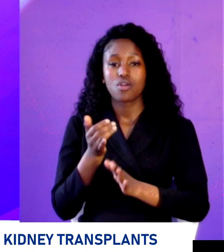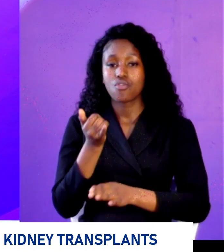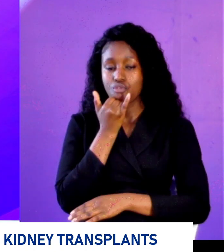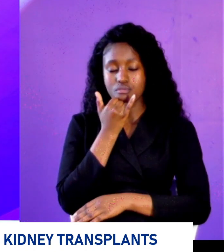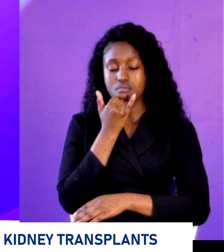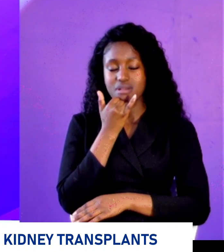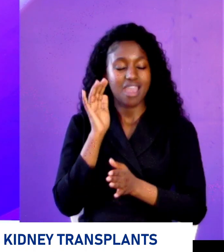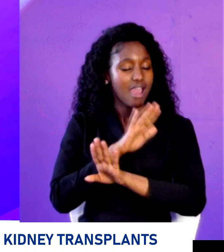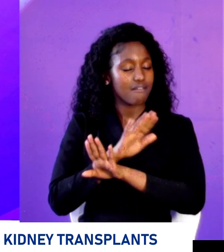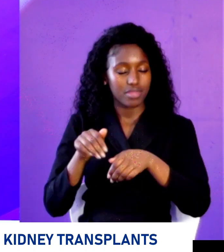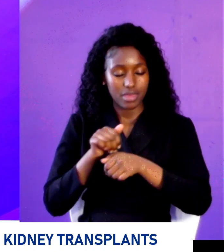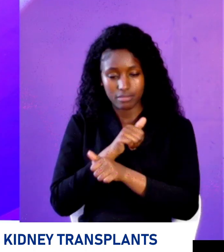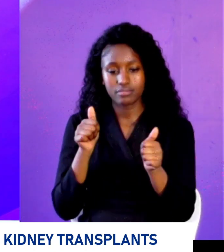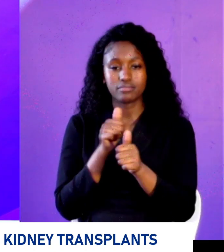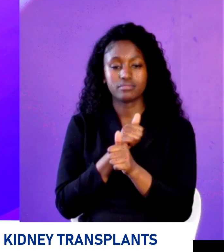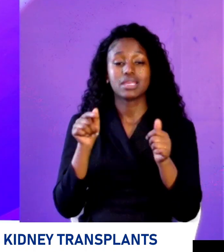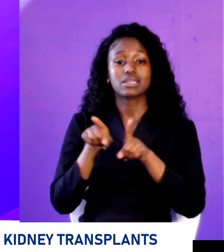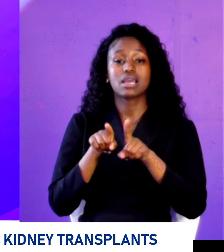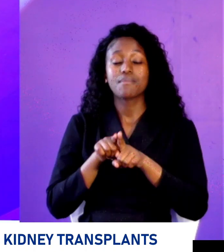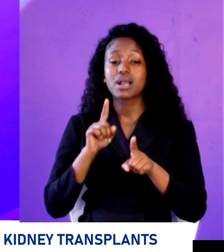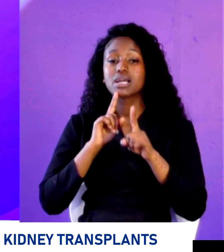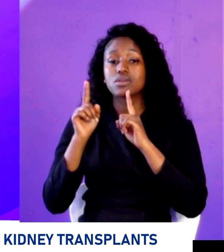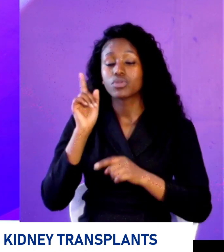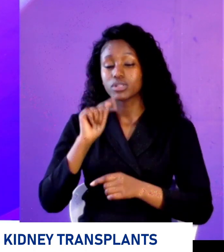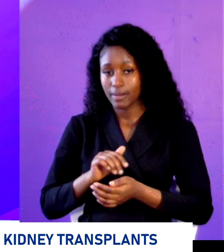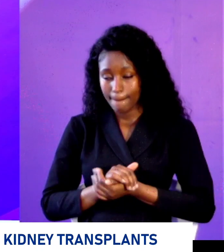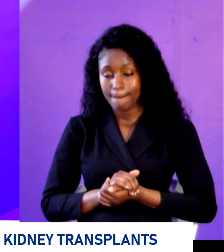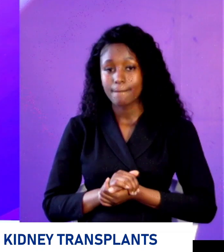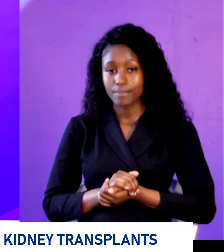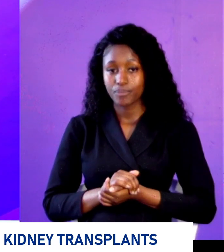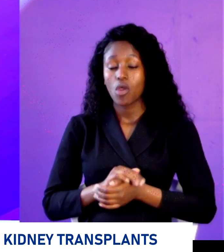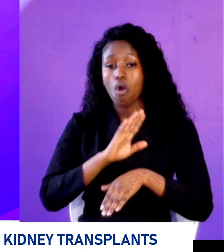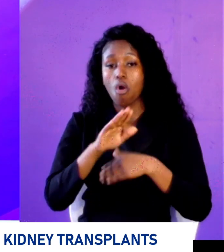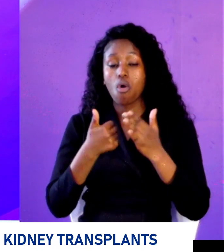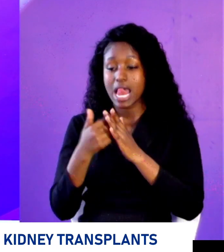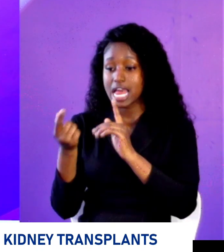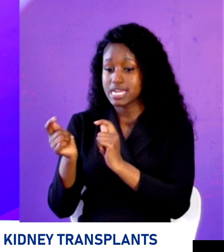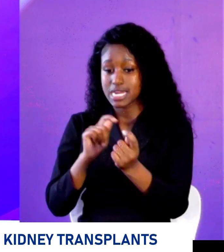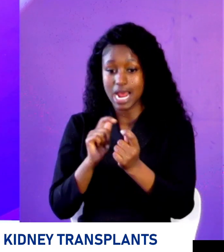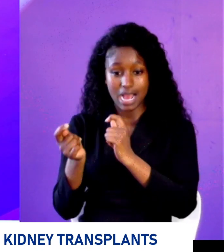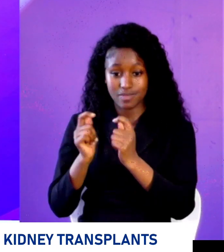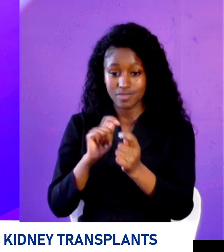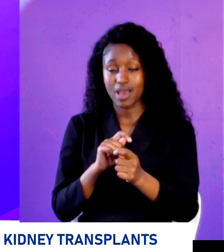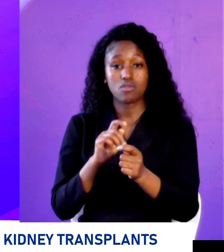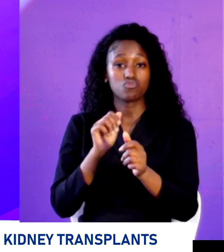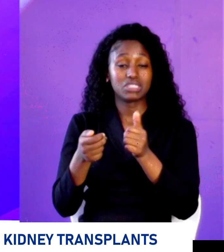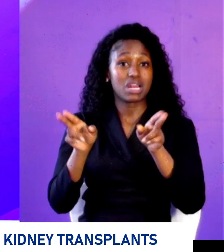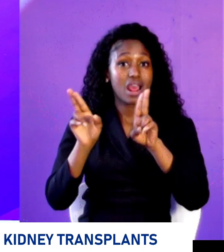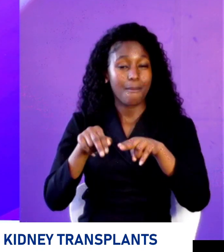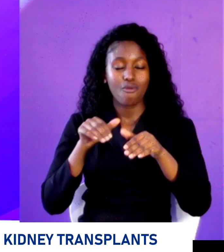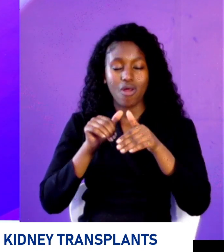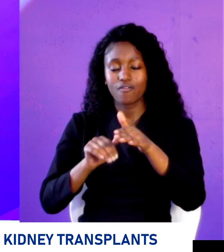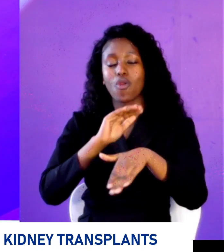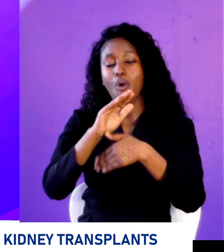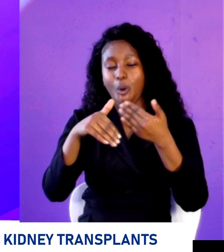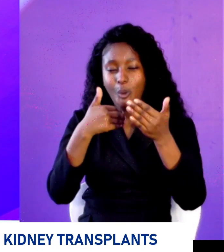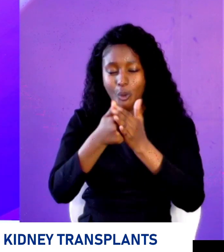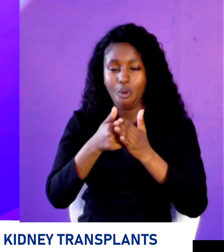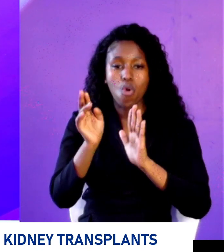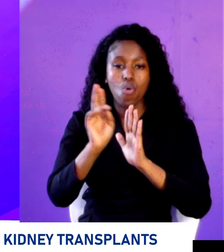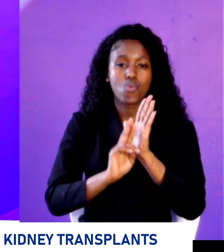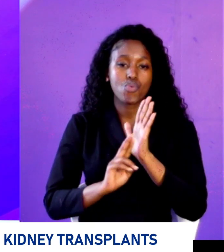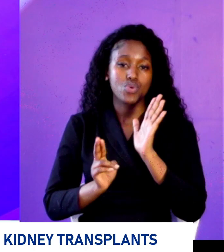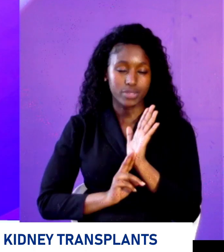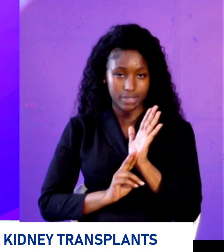facility. He maintained that all transplant surgeries at Mid-Hill followed due